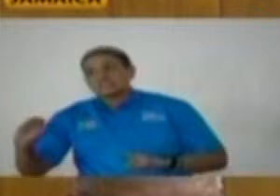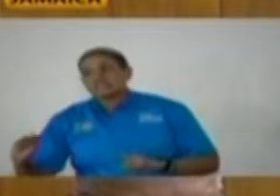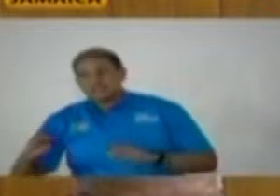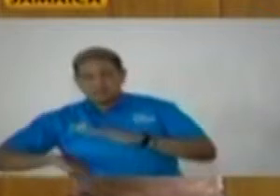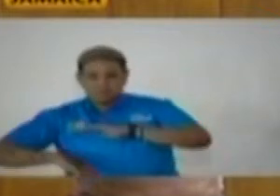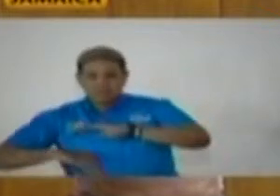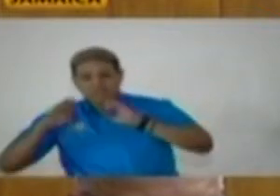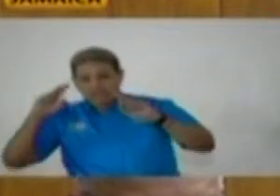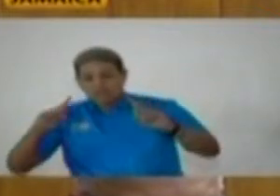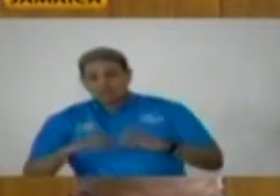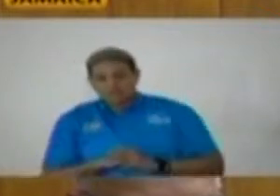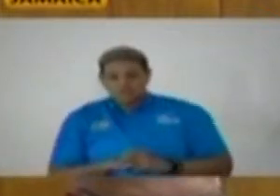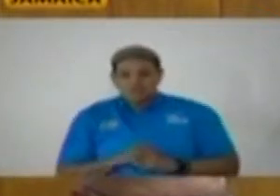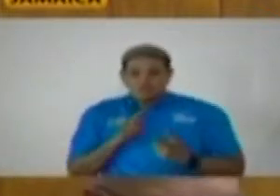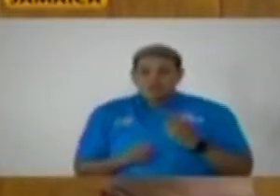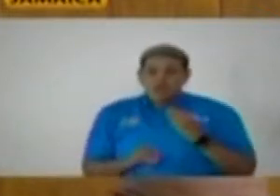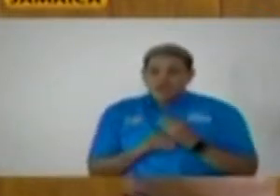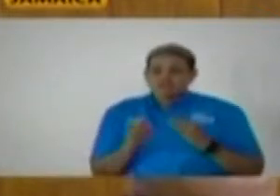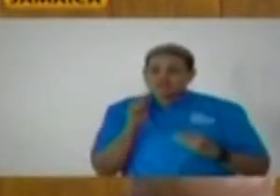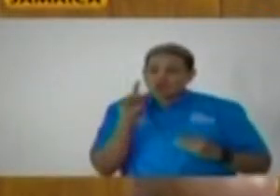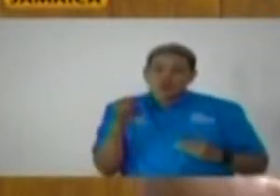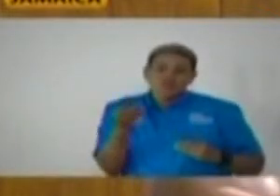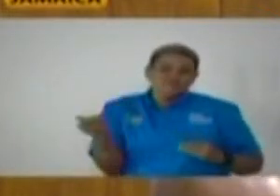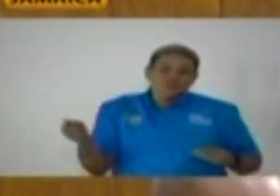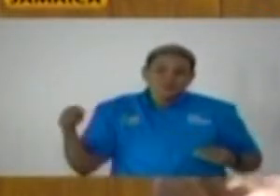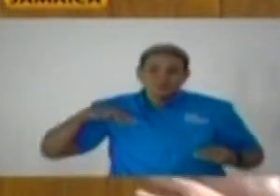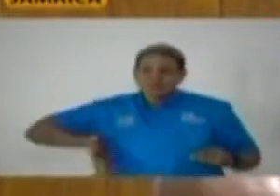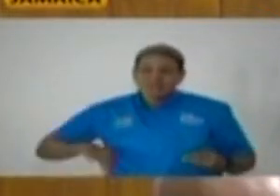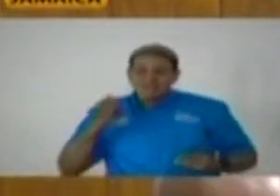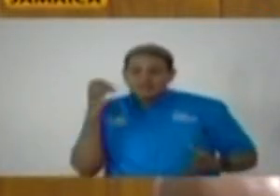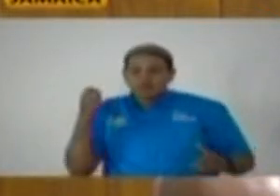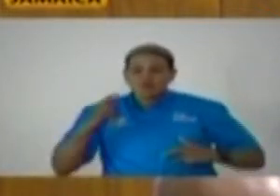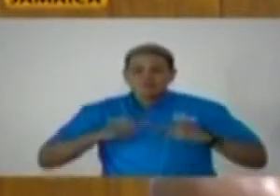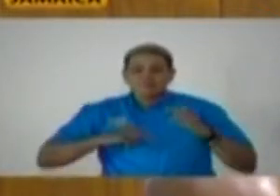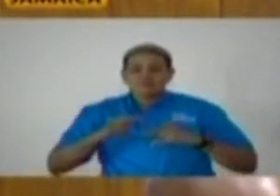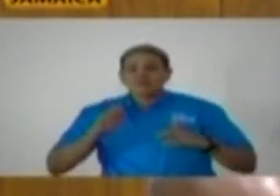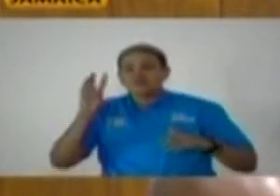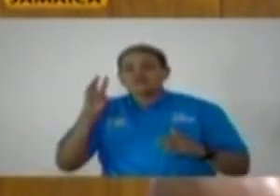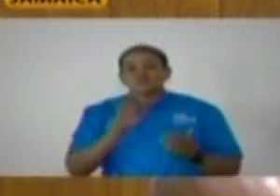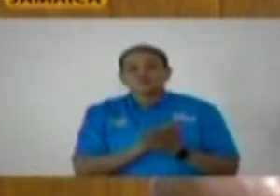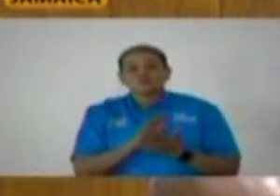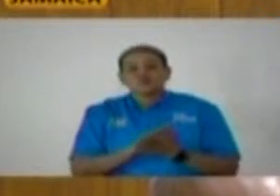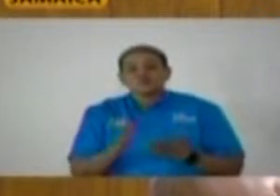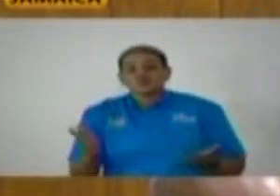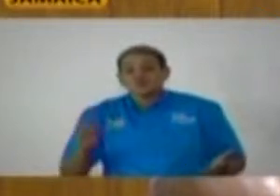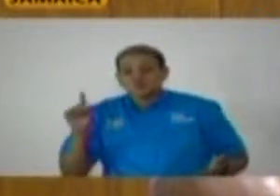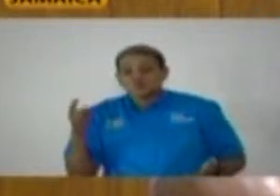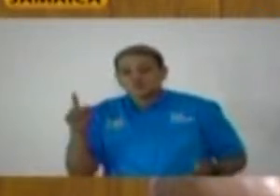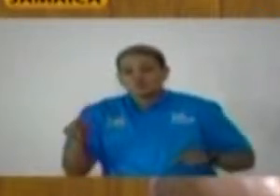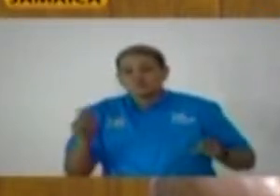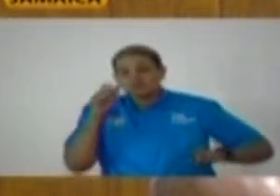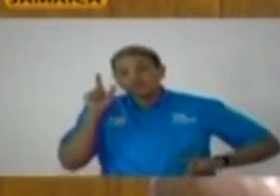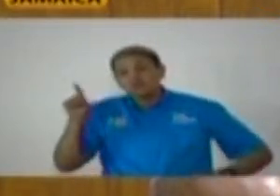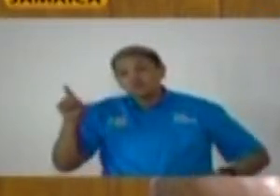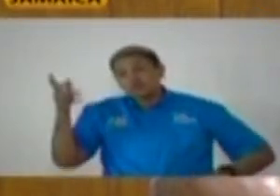STEM-based education. And not just a few. Because in reality, if you only build the 6 schools, it's only the people who have the opportunity to go to those